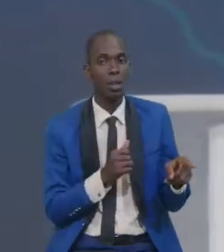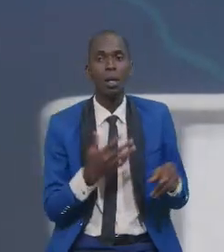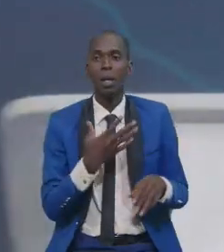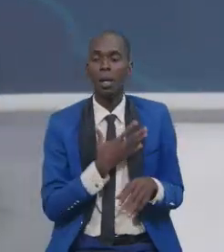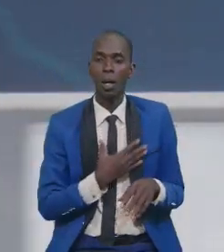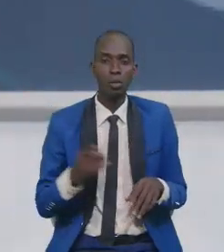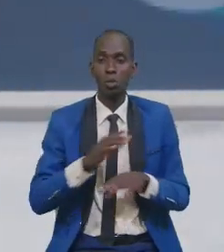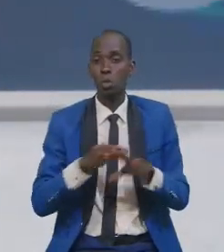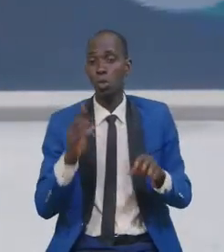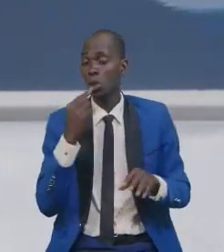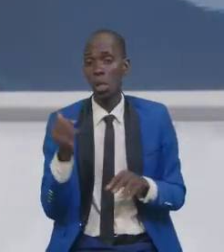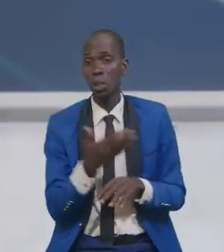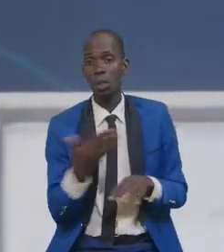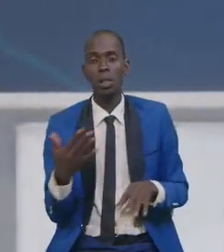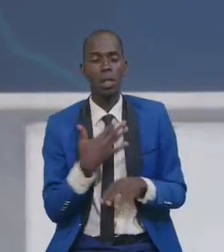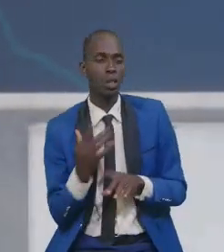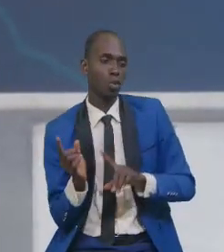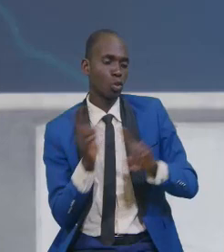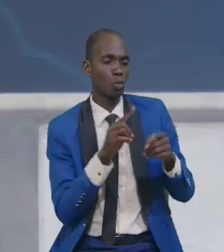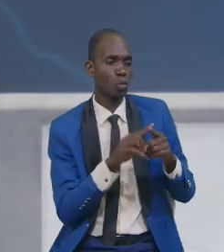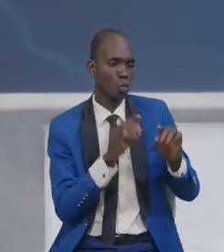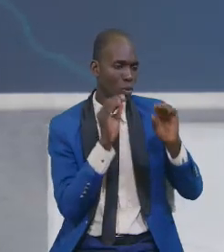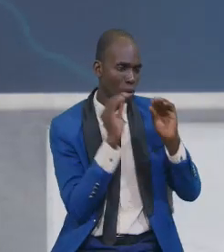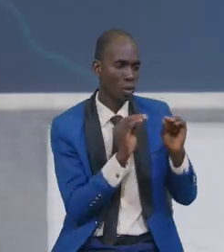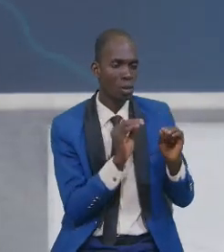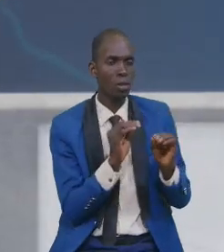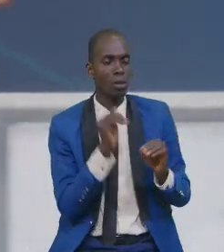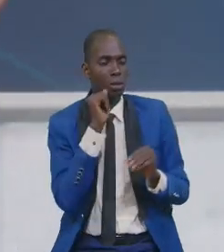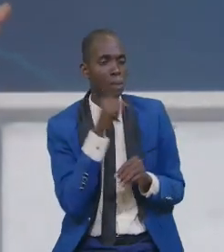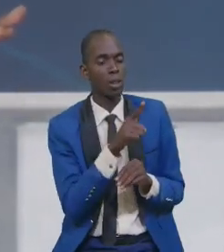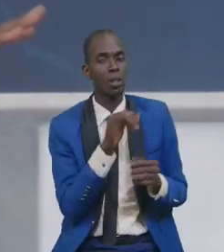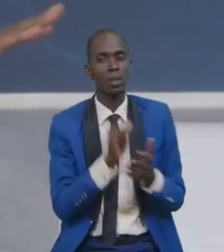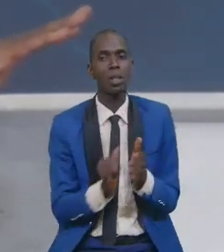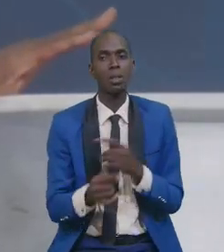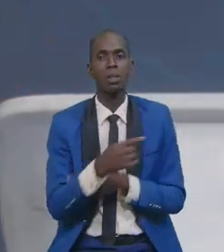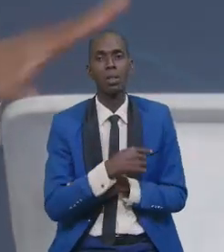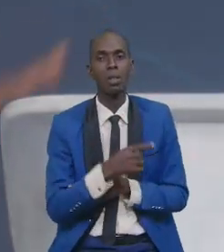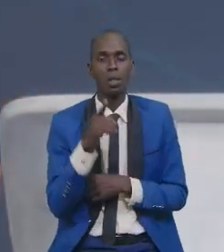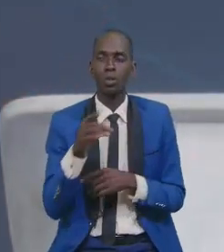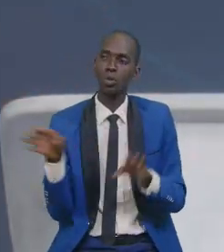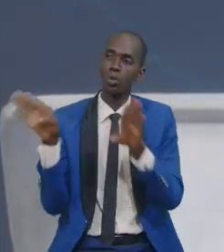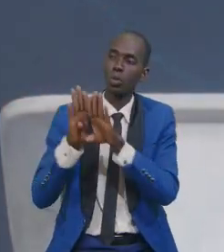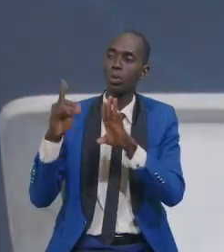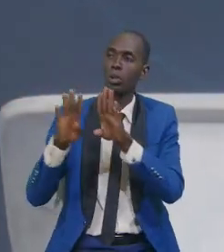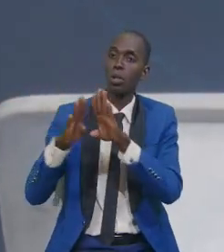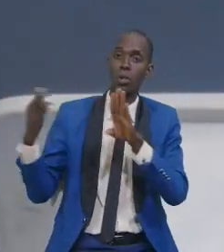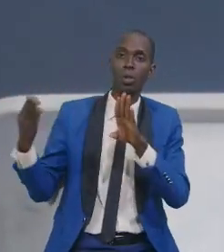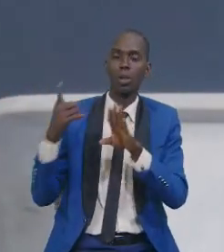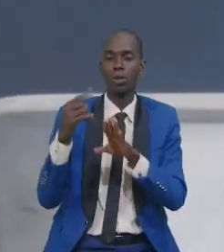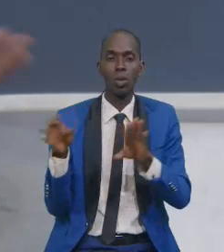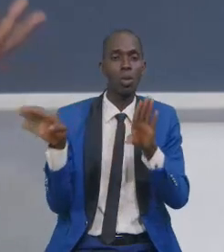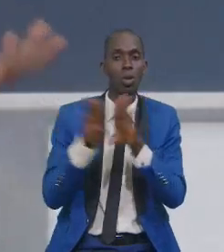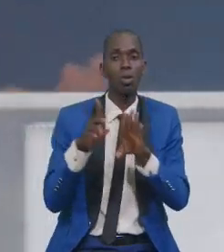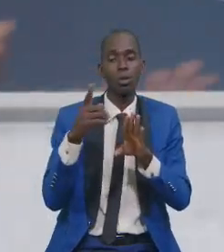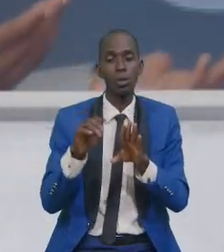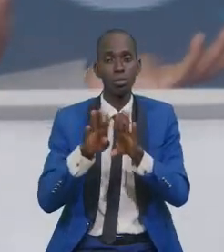anything. And you come to teach her this day. And you close the door, and you lock the door, and you're teaching